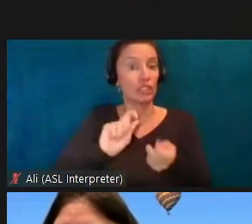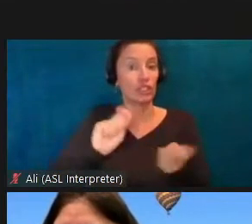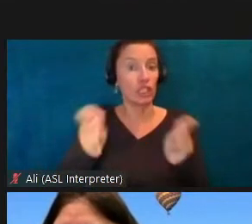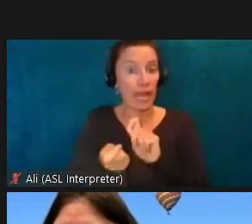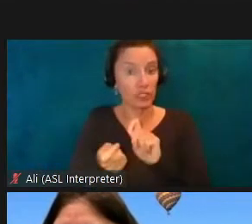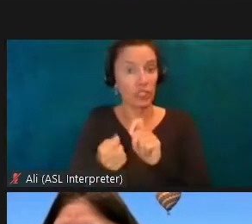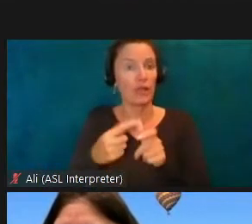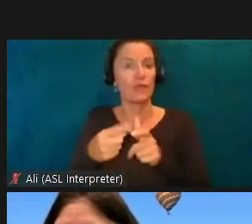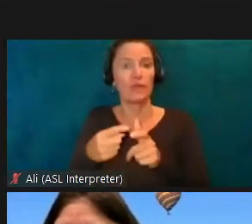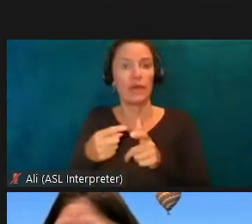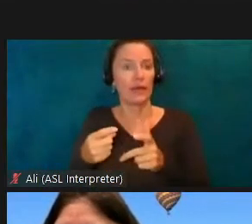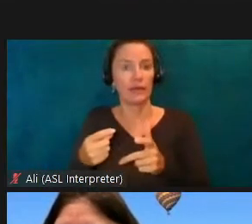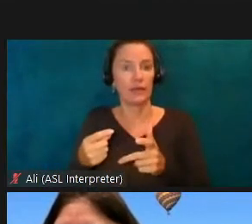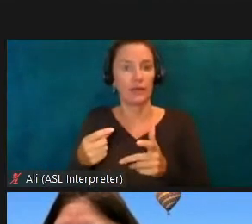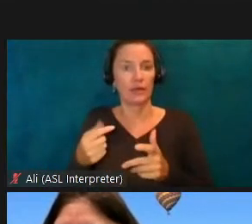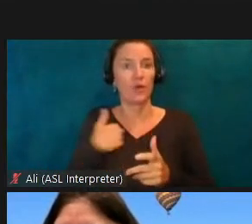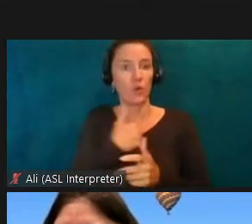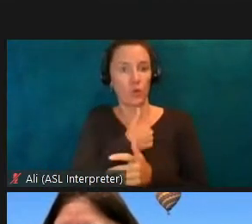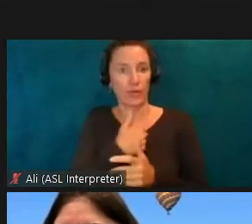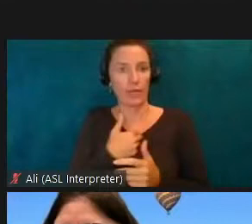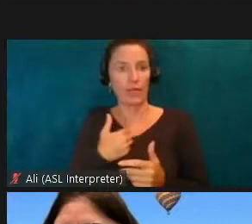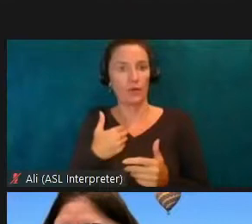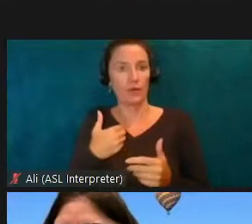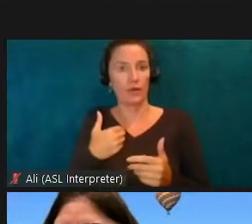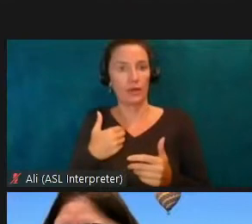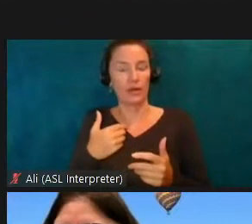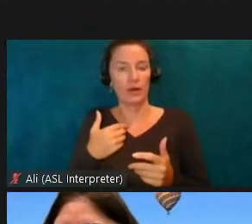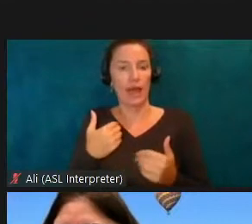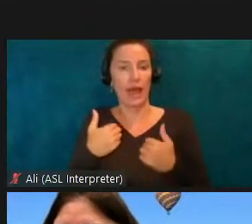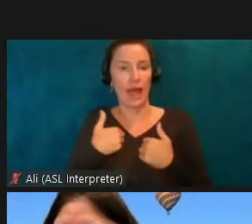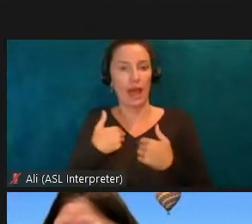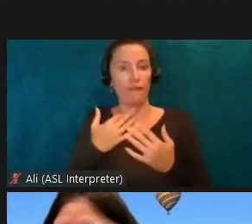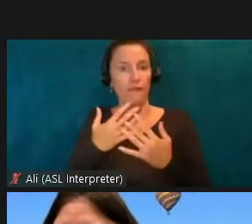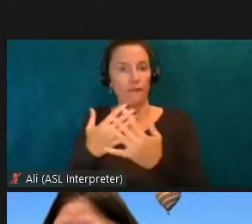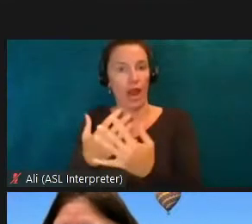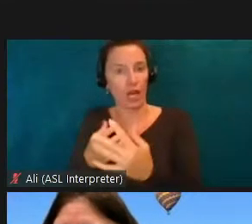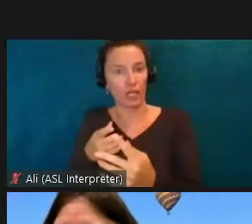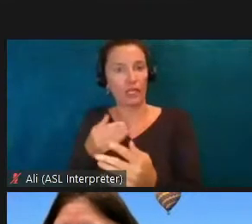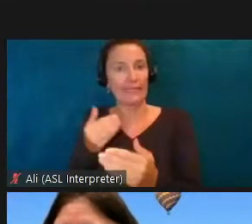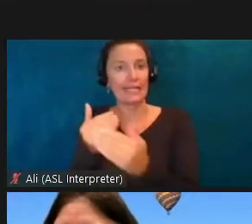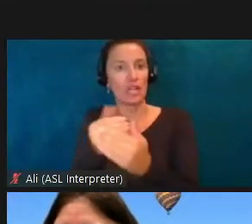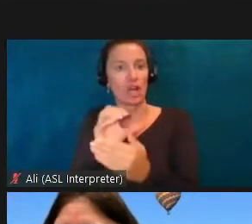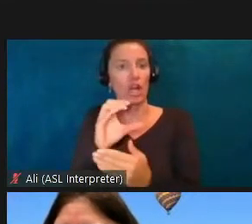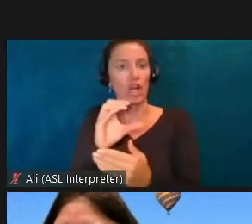rude surprise waiting for us with the fire running towards Cloverdale. So because of